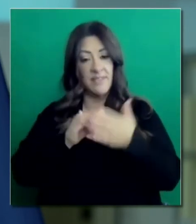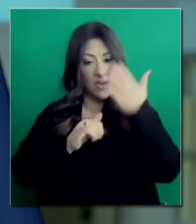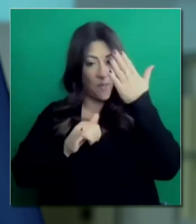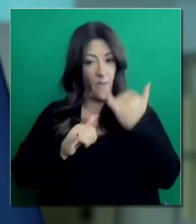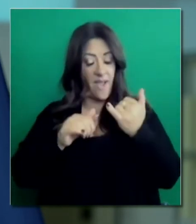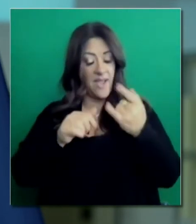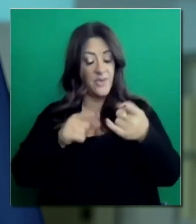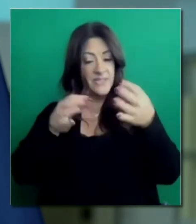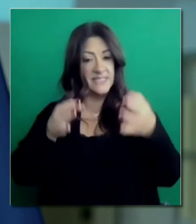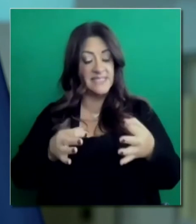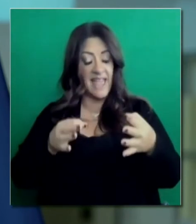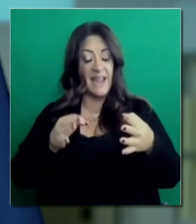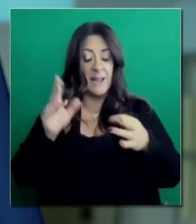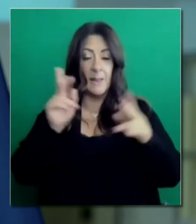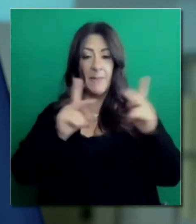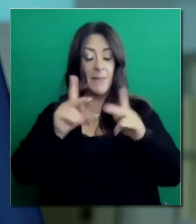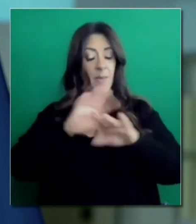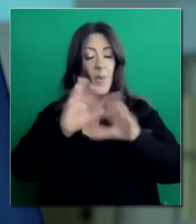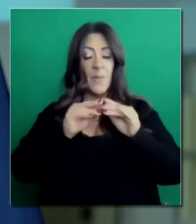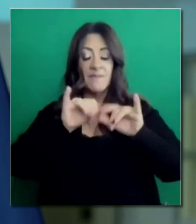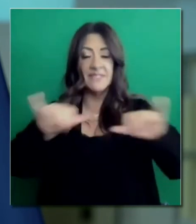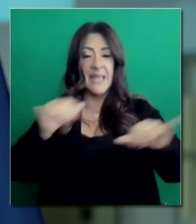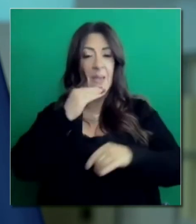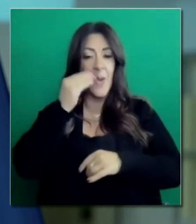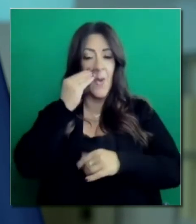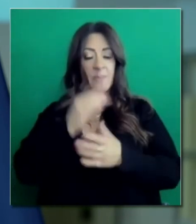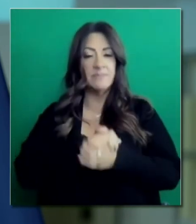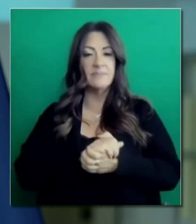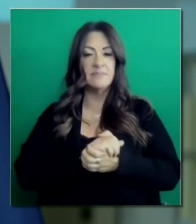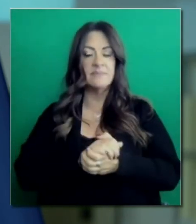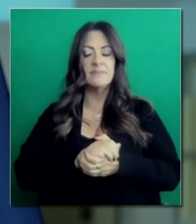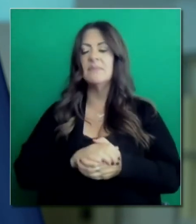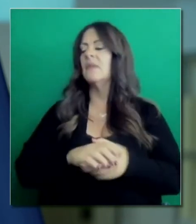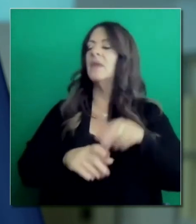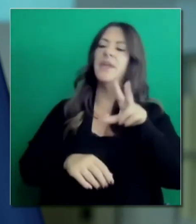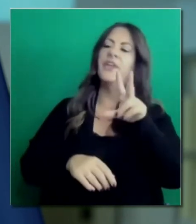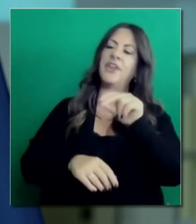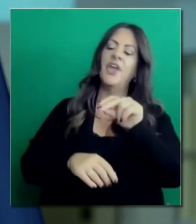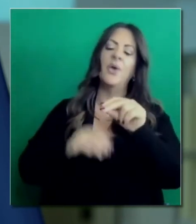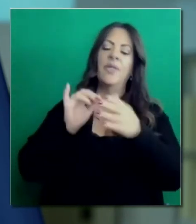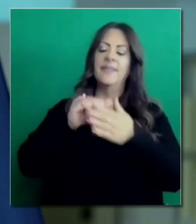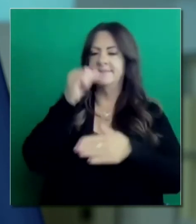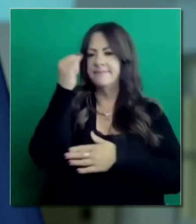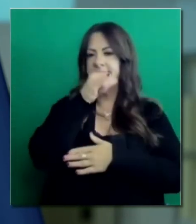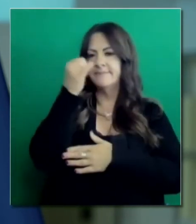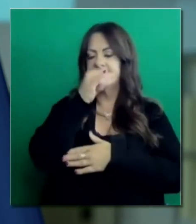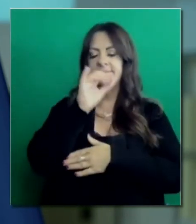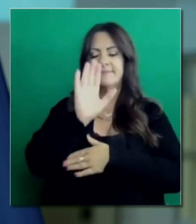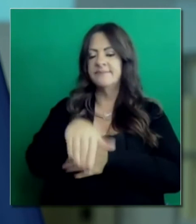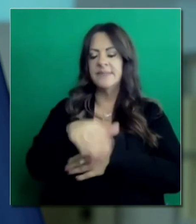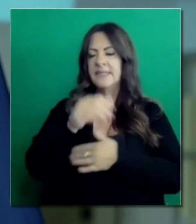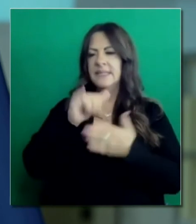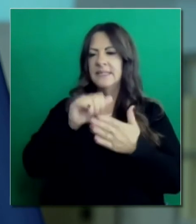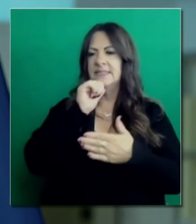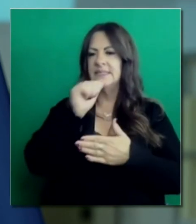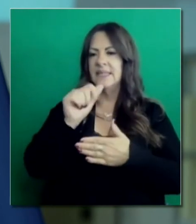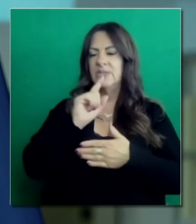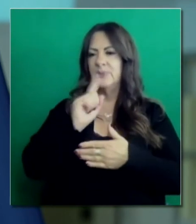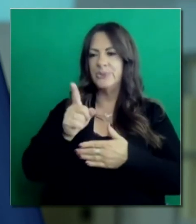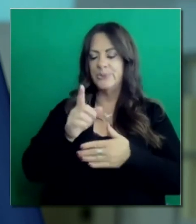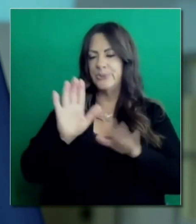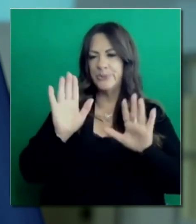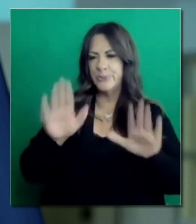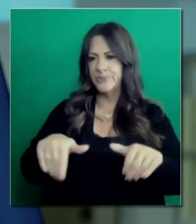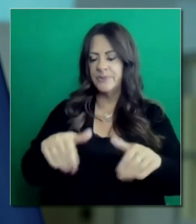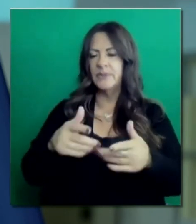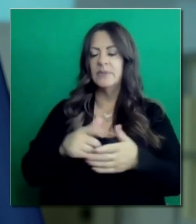that's just complete, utter nonsense. So let's just dispense with that fundamental, foundationally nonsense. So that's number one. Number